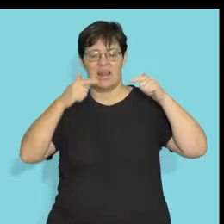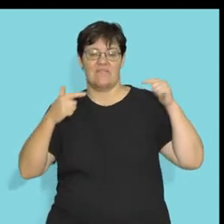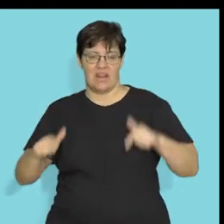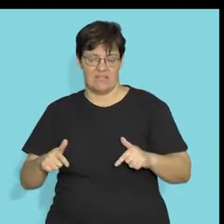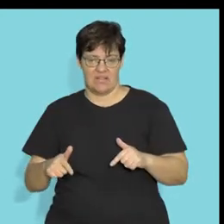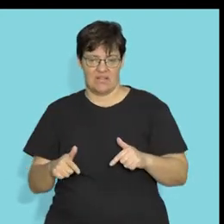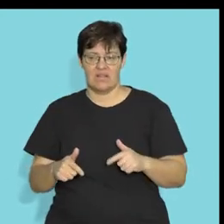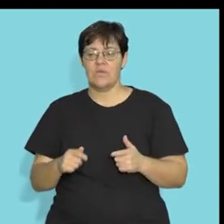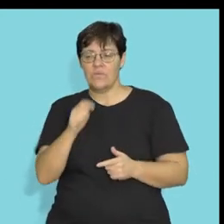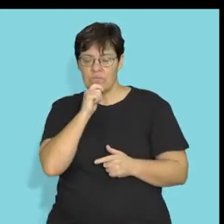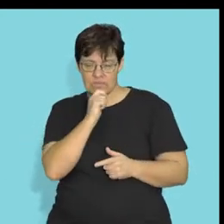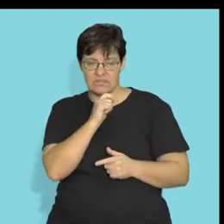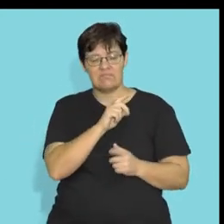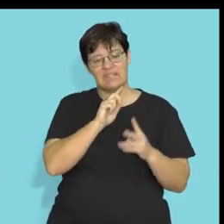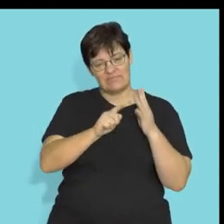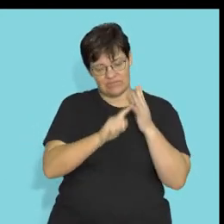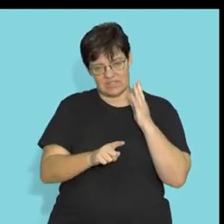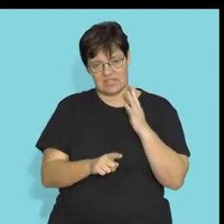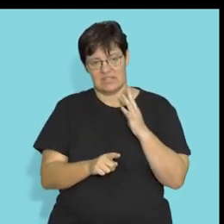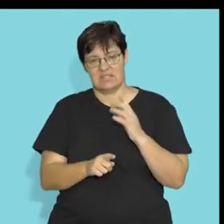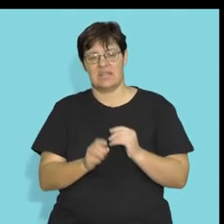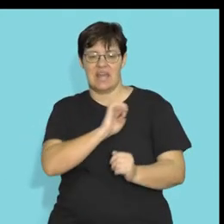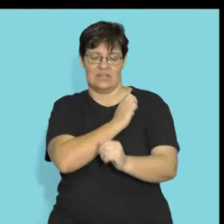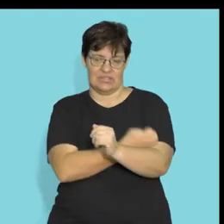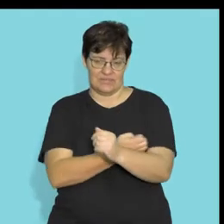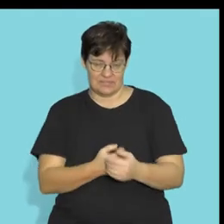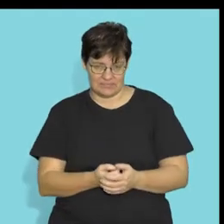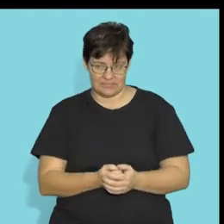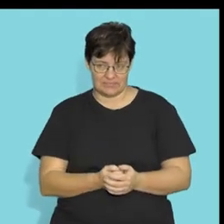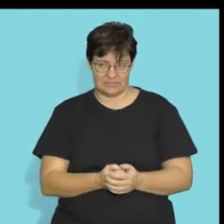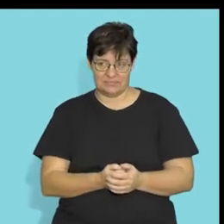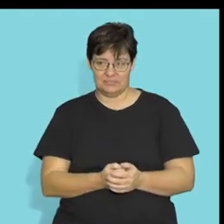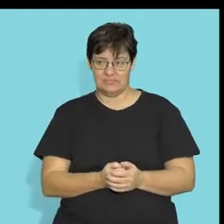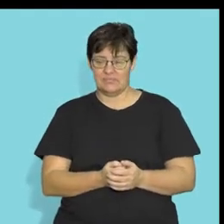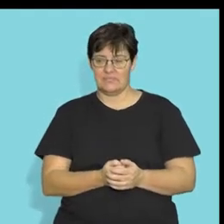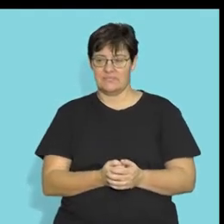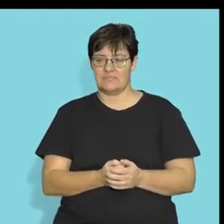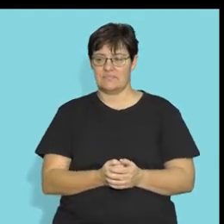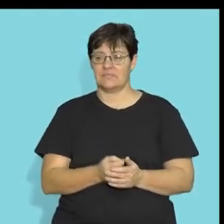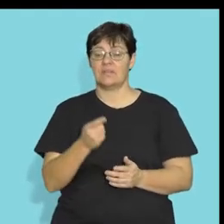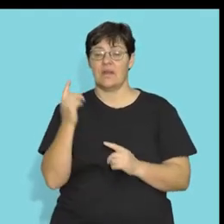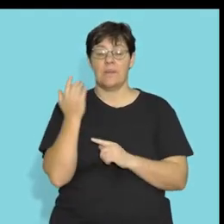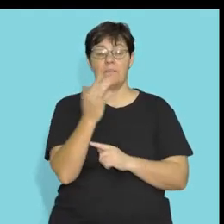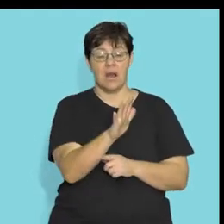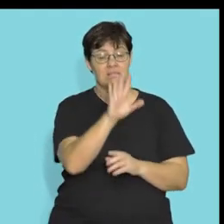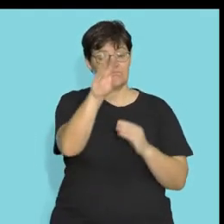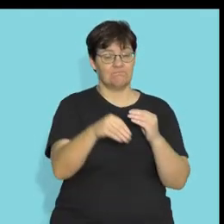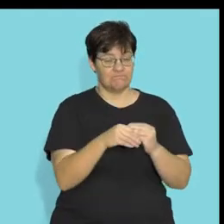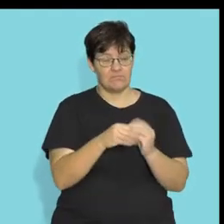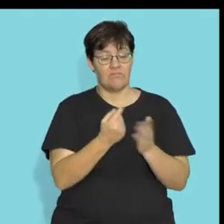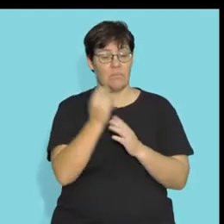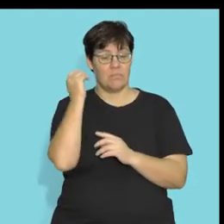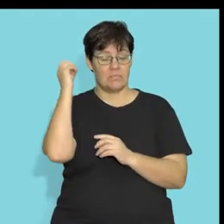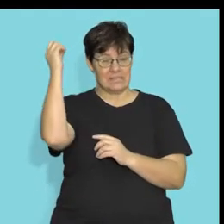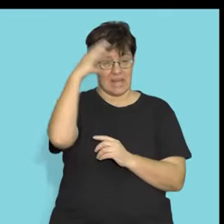levels of organization consuming different amounts of energy. The energy that plants capture from the